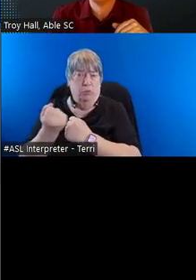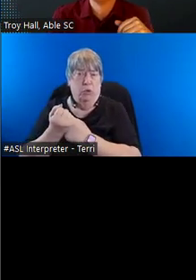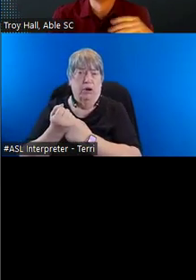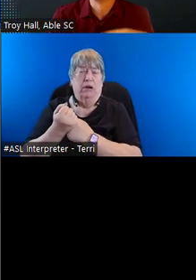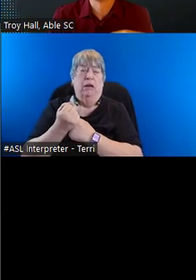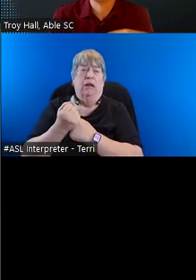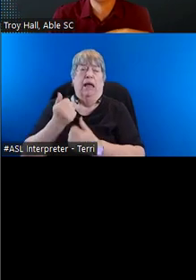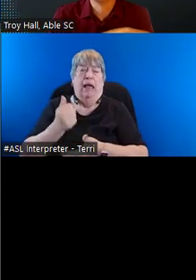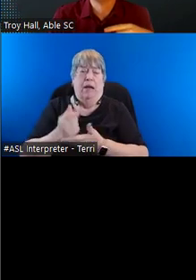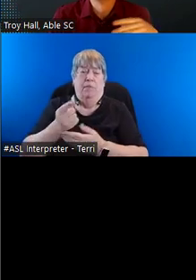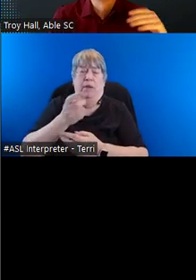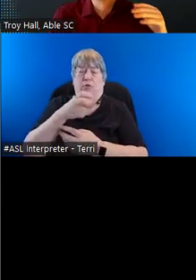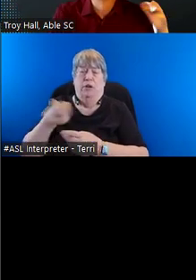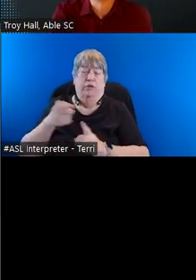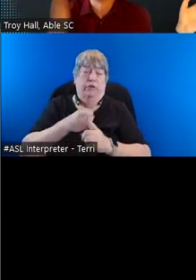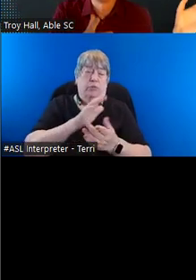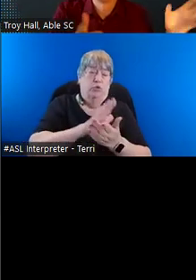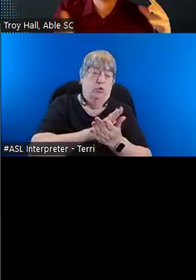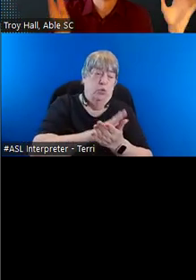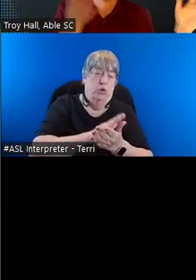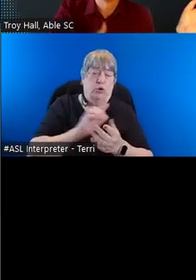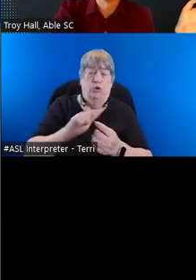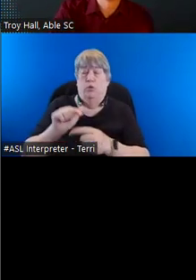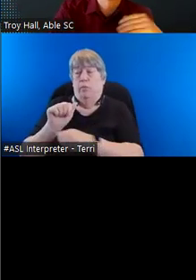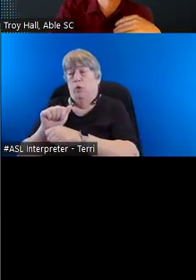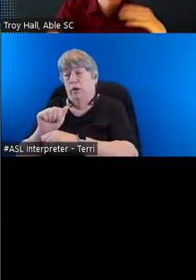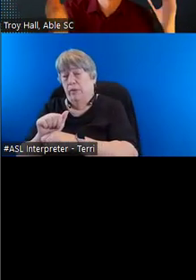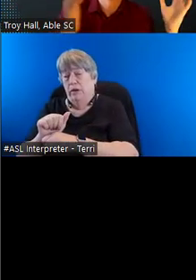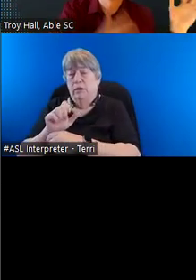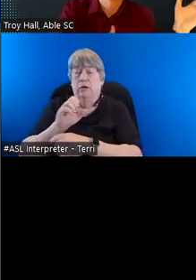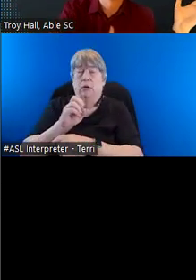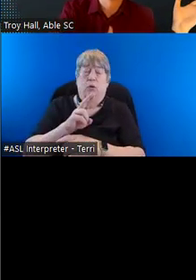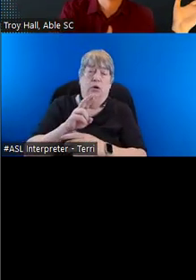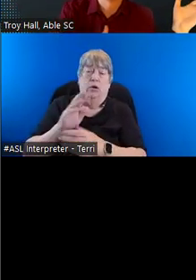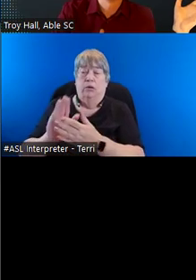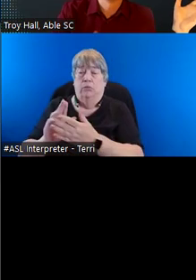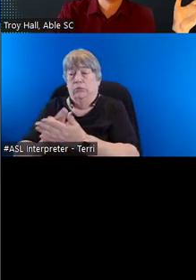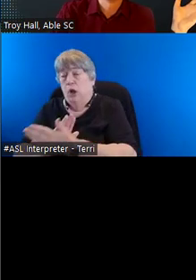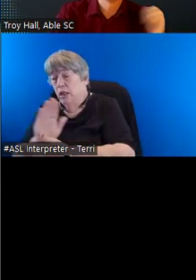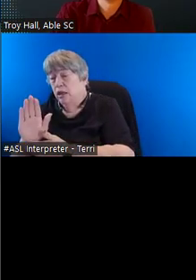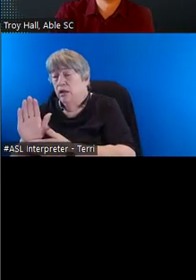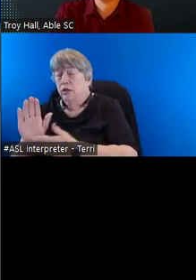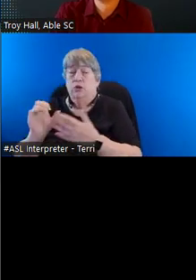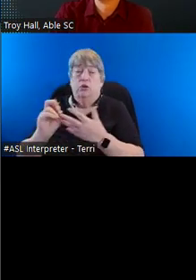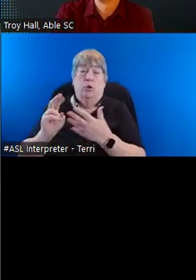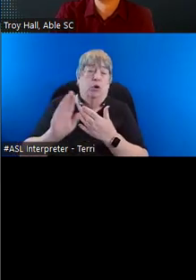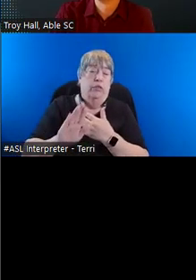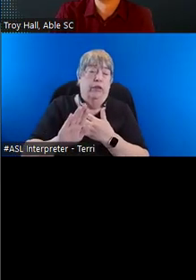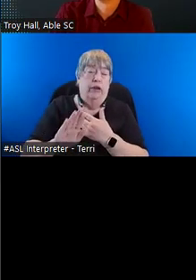transition from school to employment or further education or their chosen level of independence,